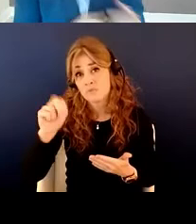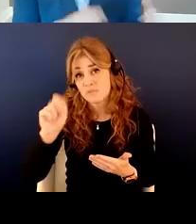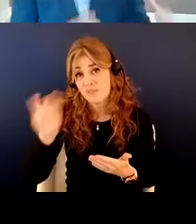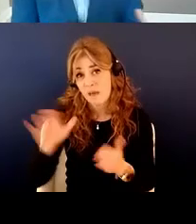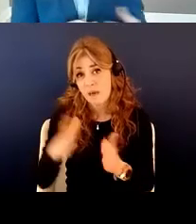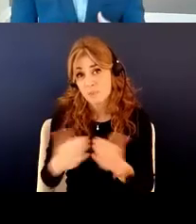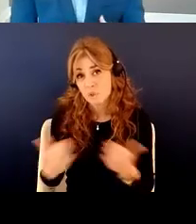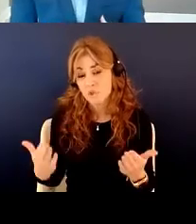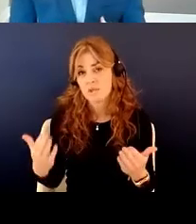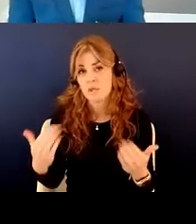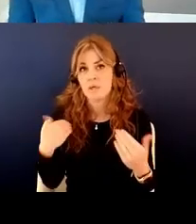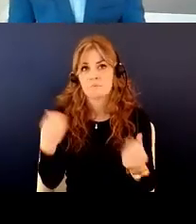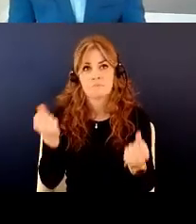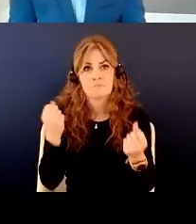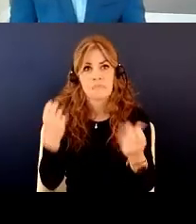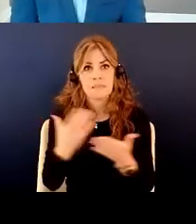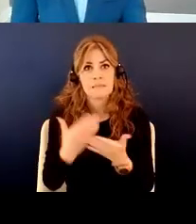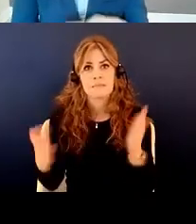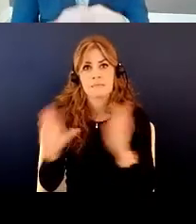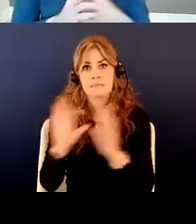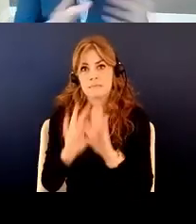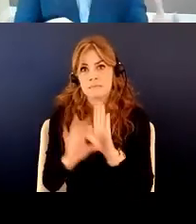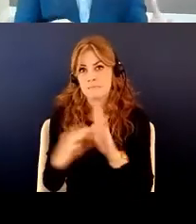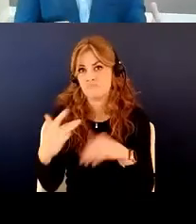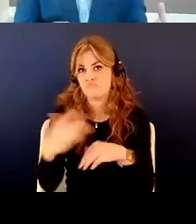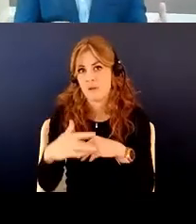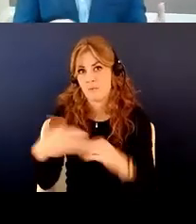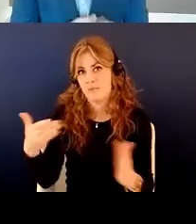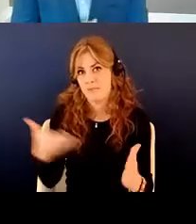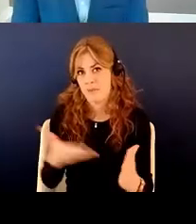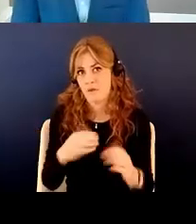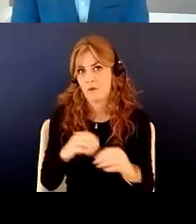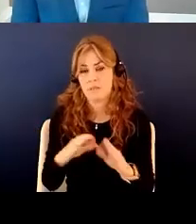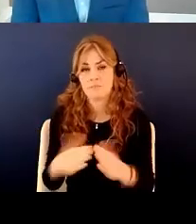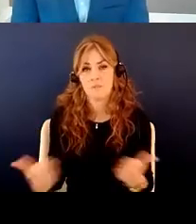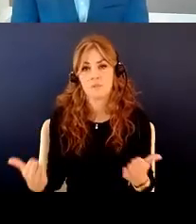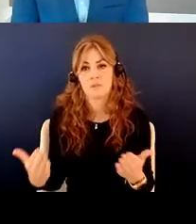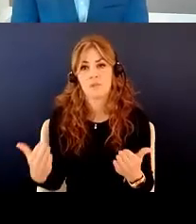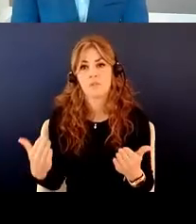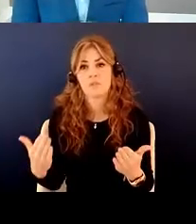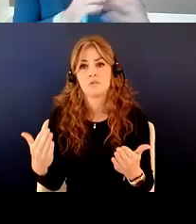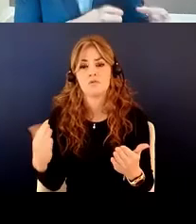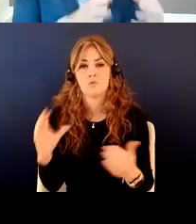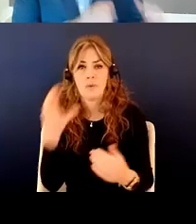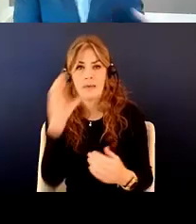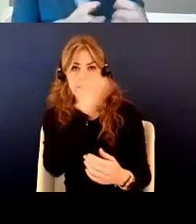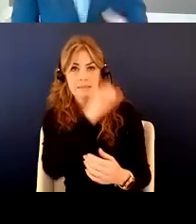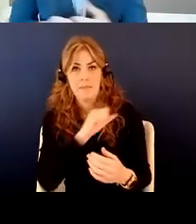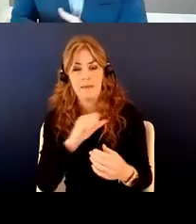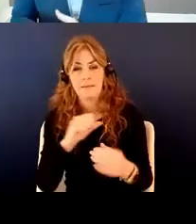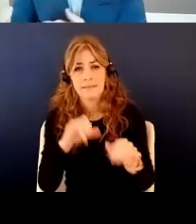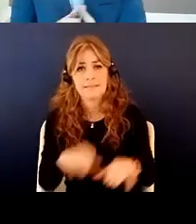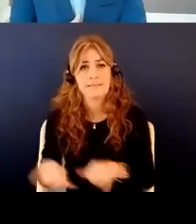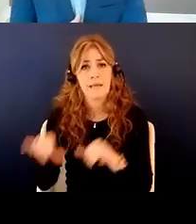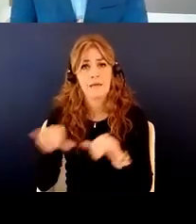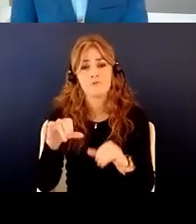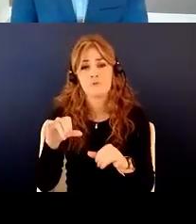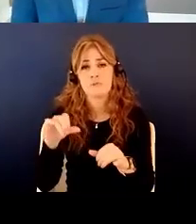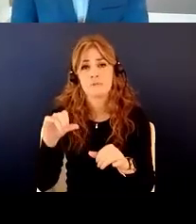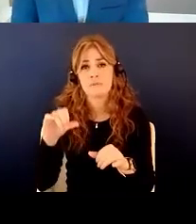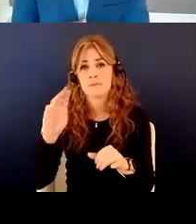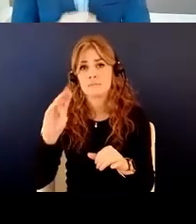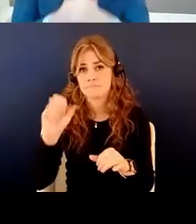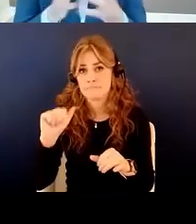a number of different formulas available just to estimate the standardized mean difference. So there's actually a lot of different ways to